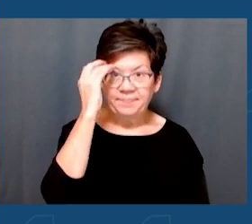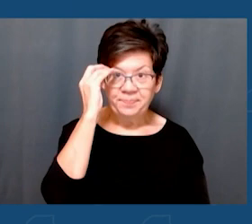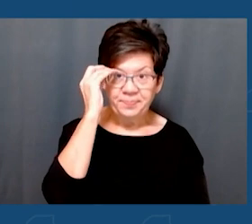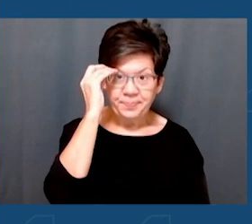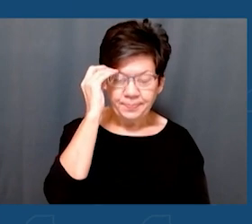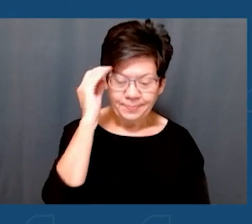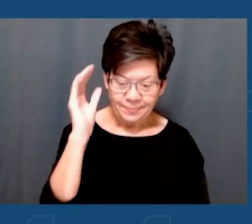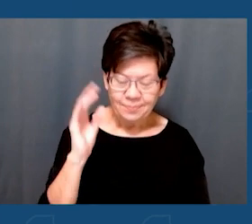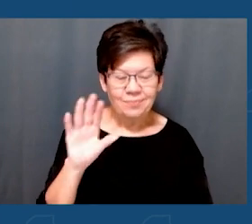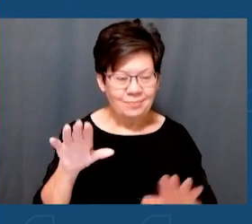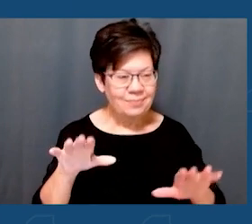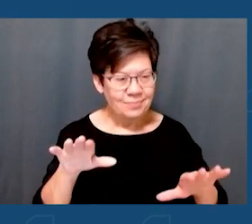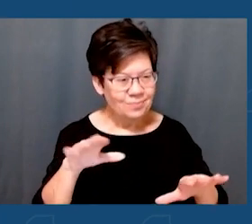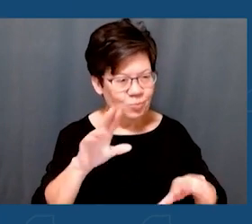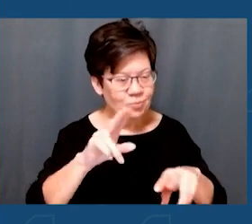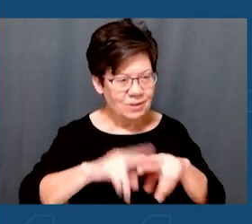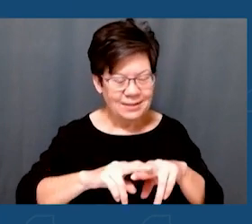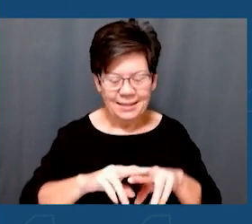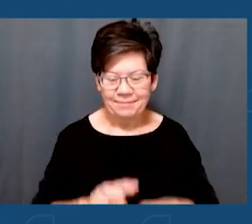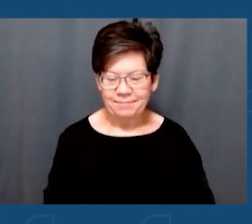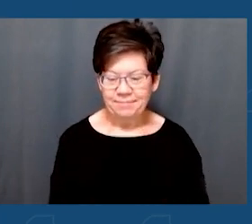You can have a seat.